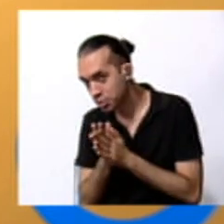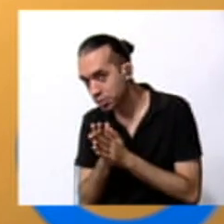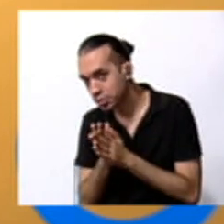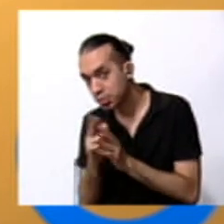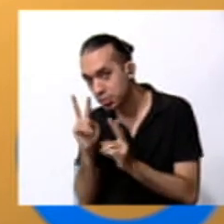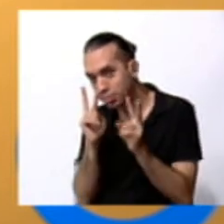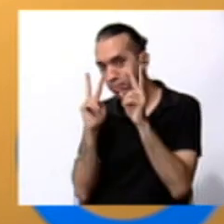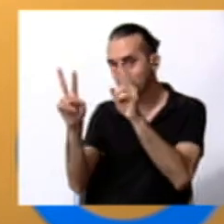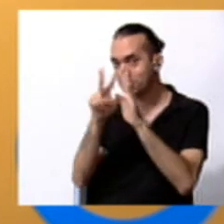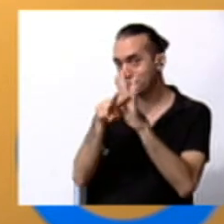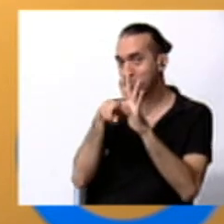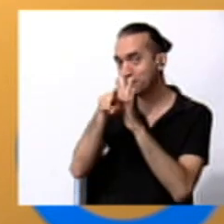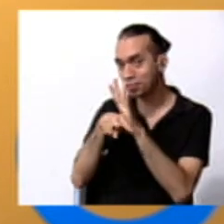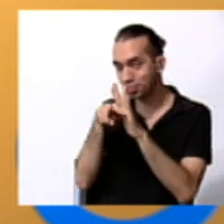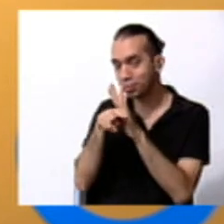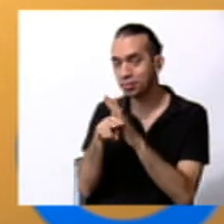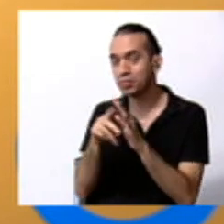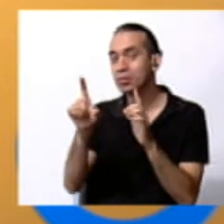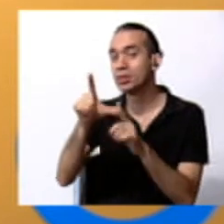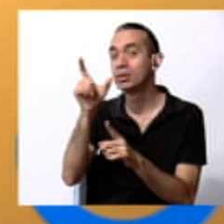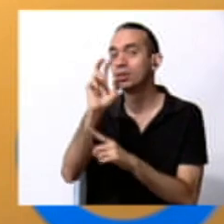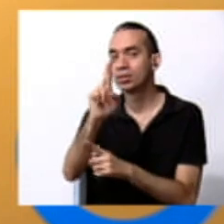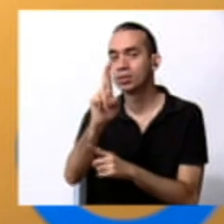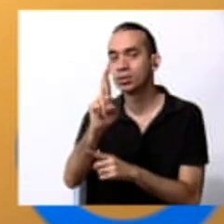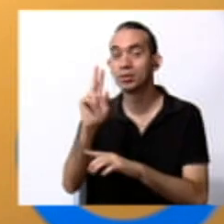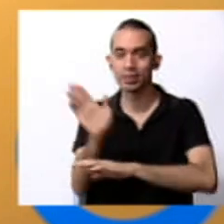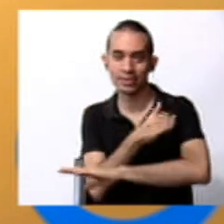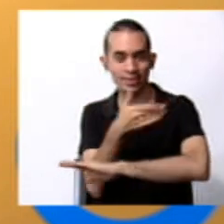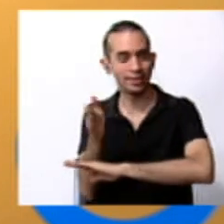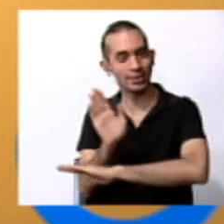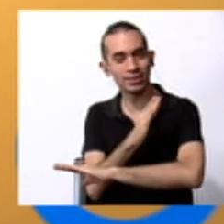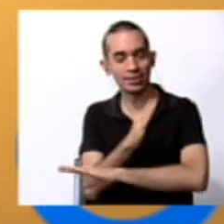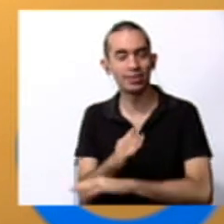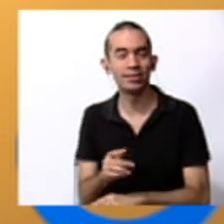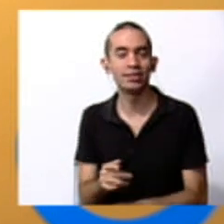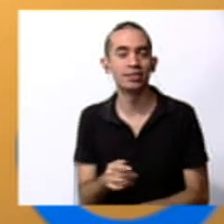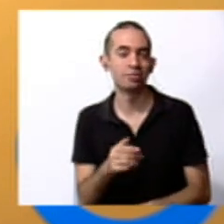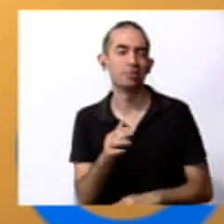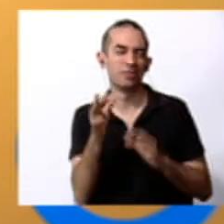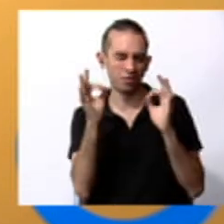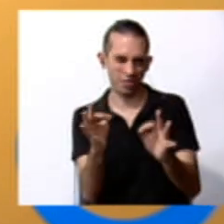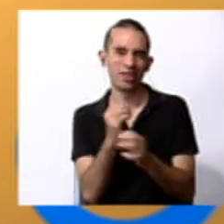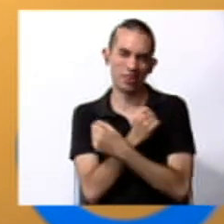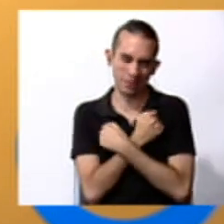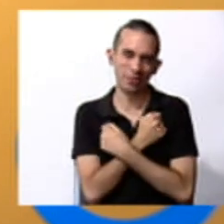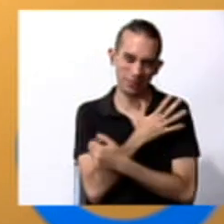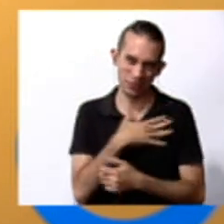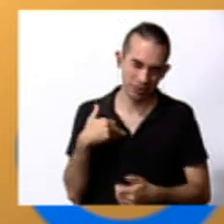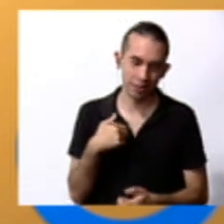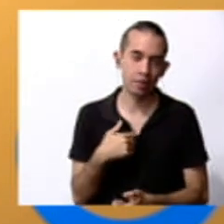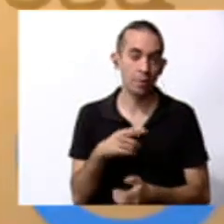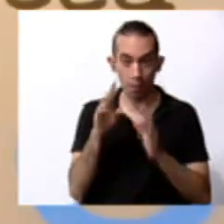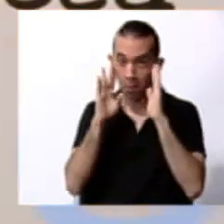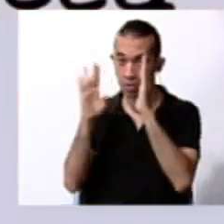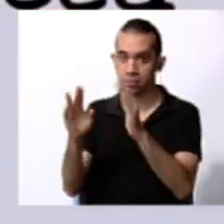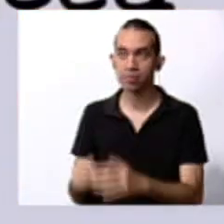this video about letter R, and it's a song. I think you're gonna love it. Pay attention to the